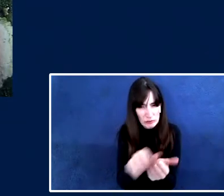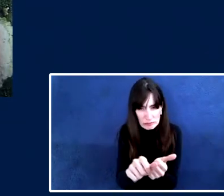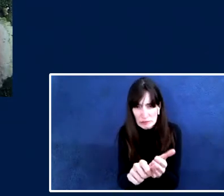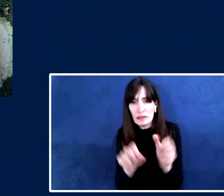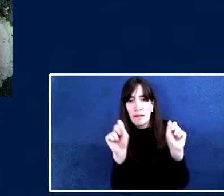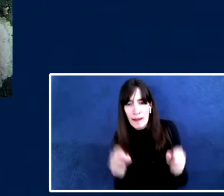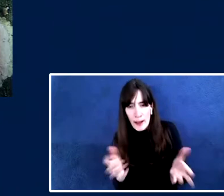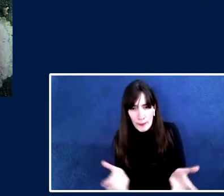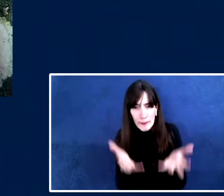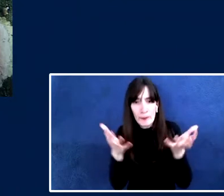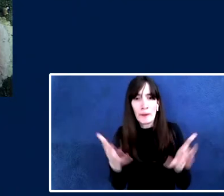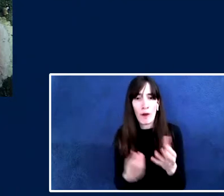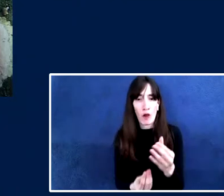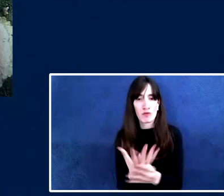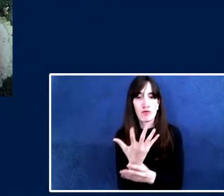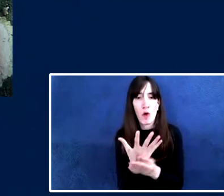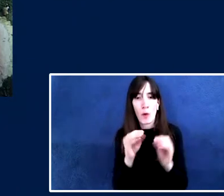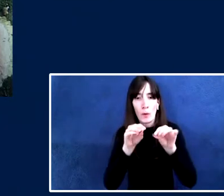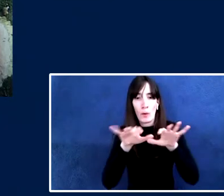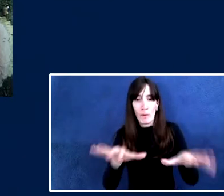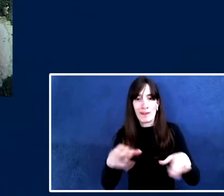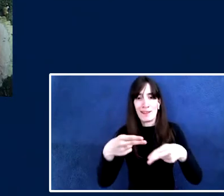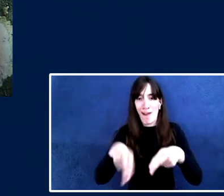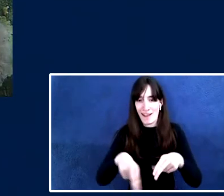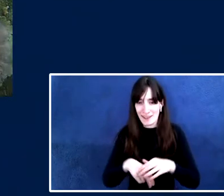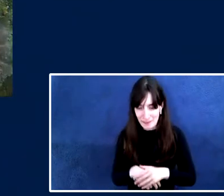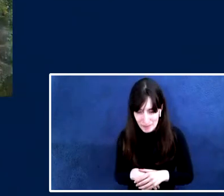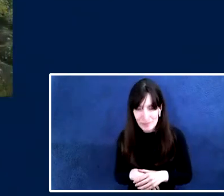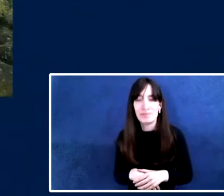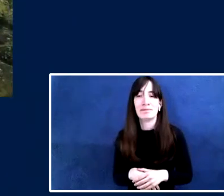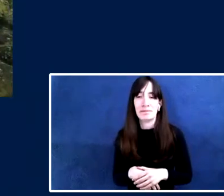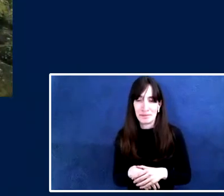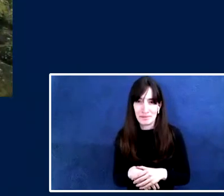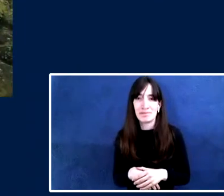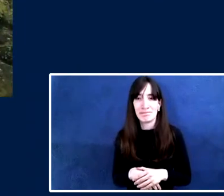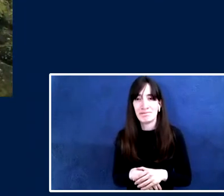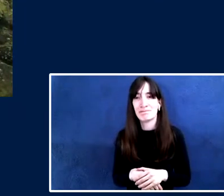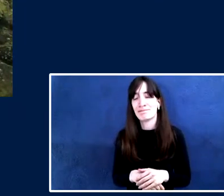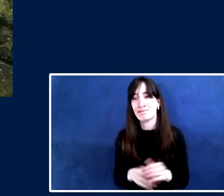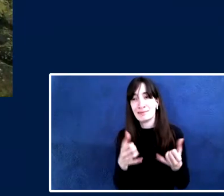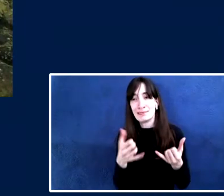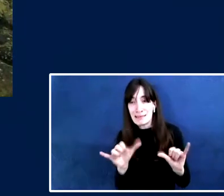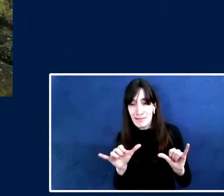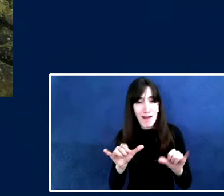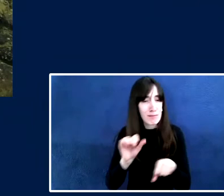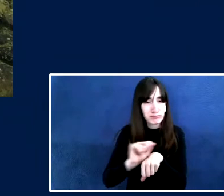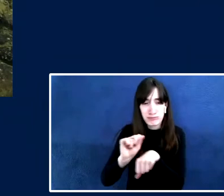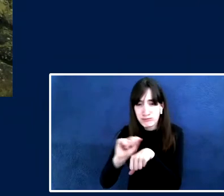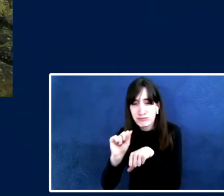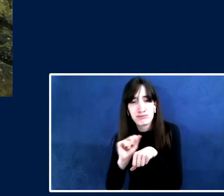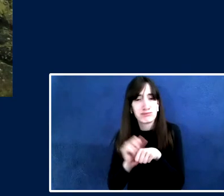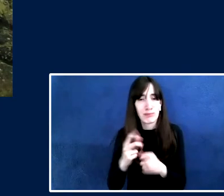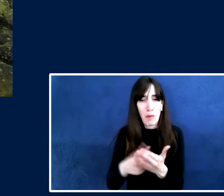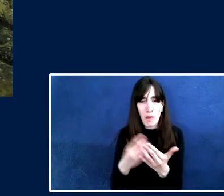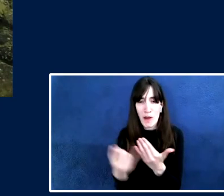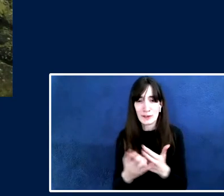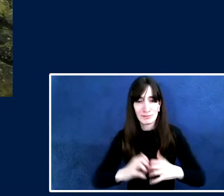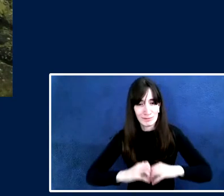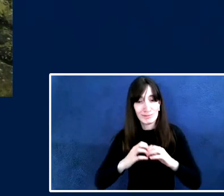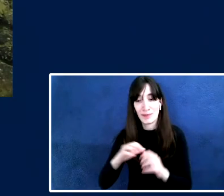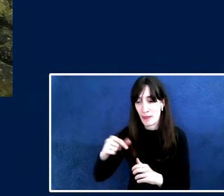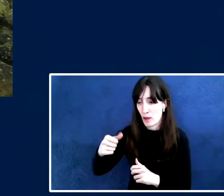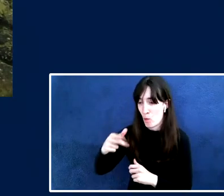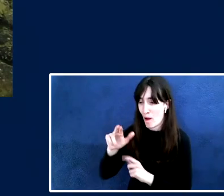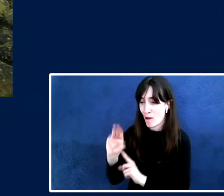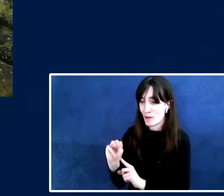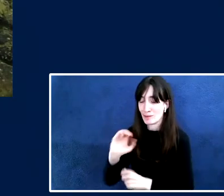grow and release their eggs. It's still something's in progress. The aquarium's been working on it and developing their exhibit. And I